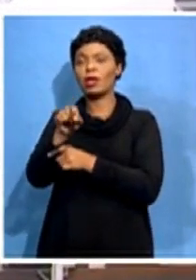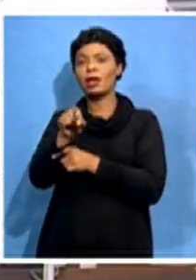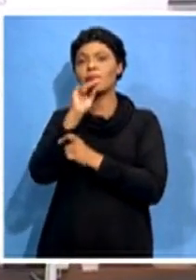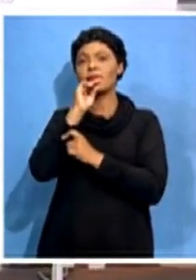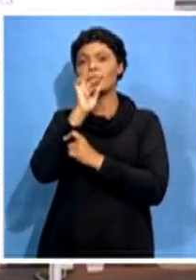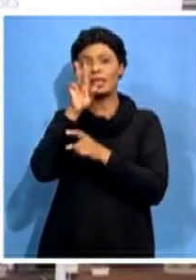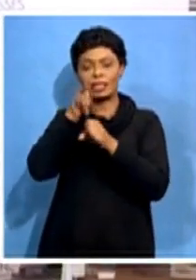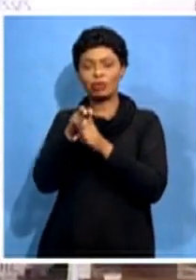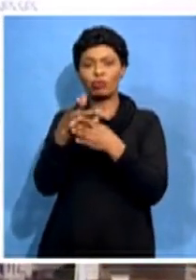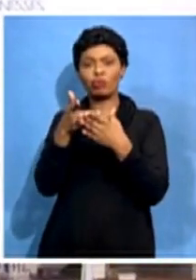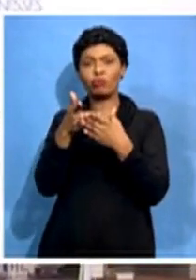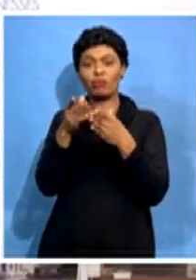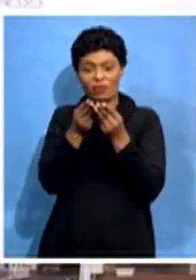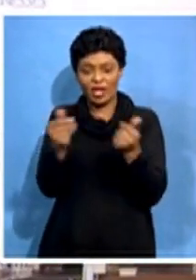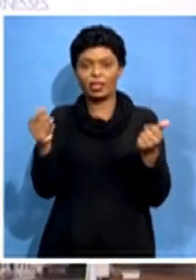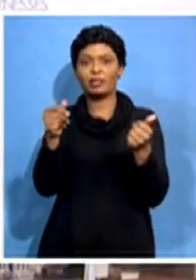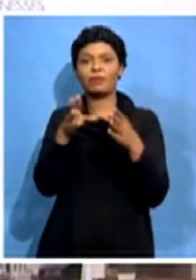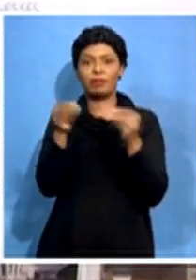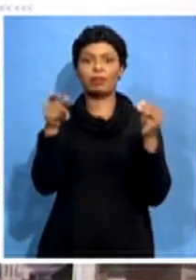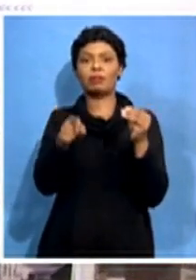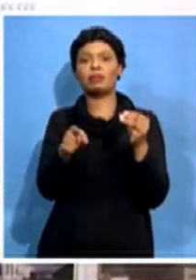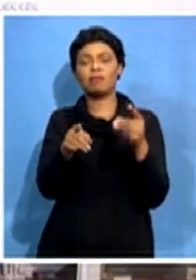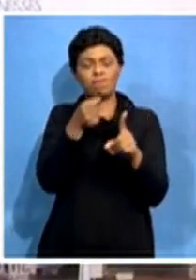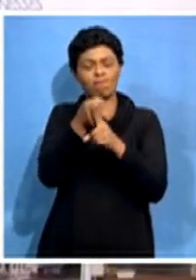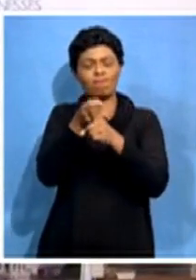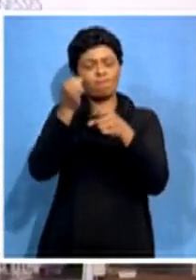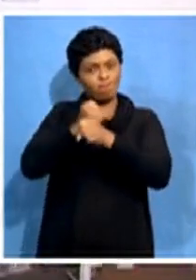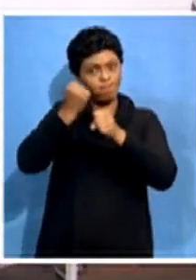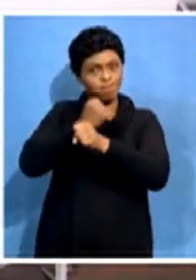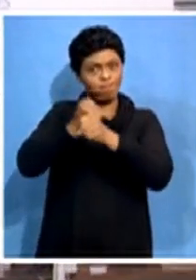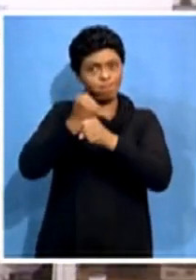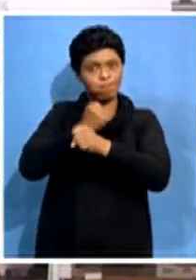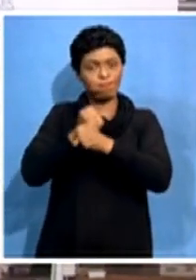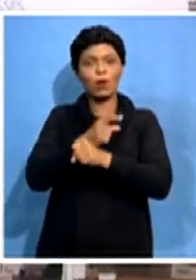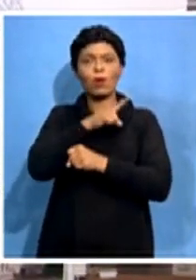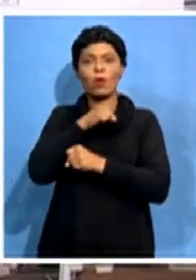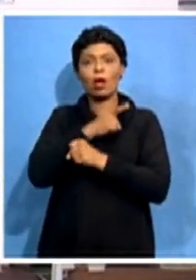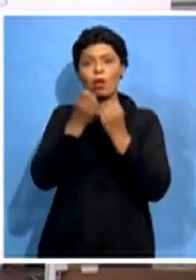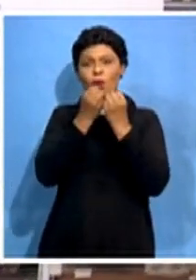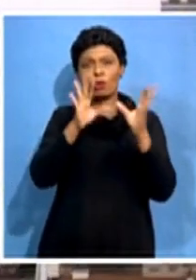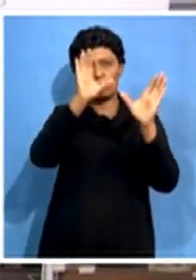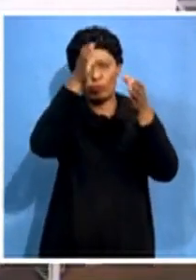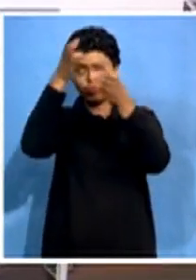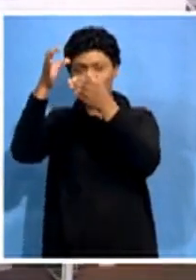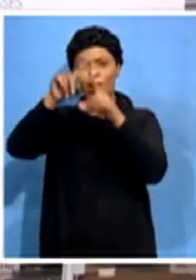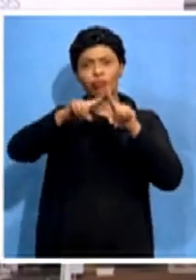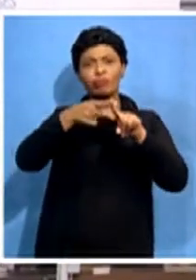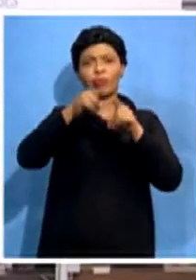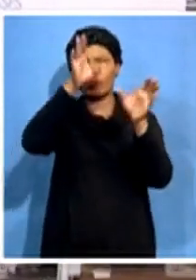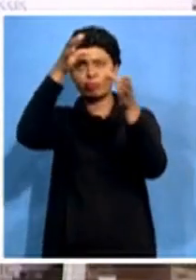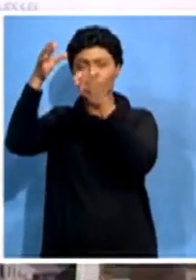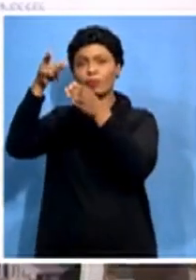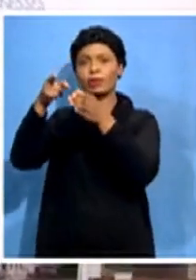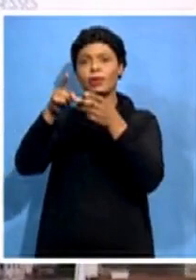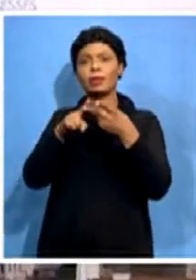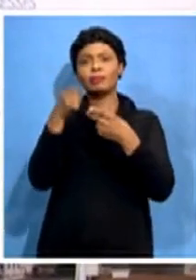moment. We've had a number of challenges on the site. I think the materials, the soils that we have here have been a challenge. They